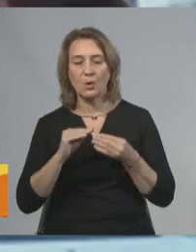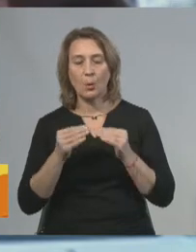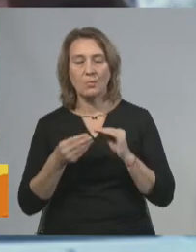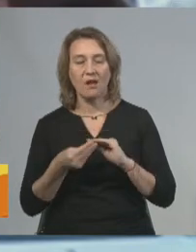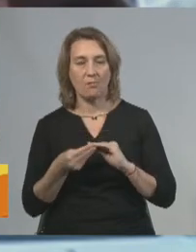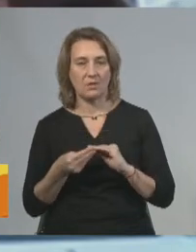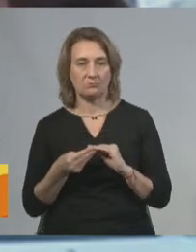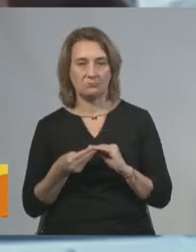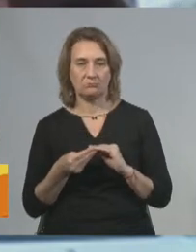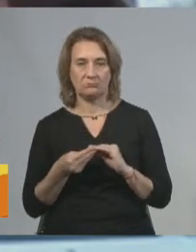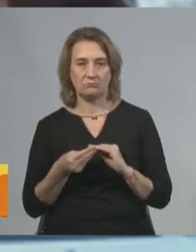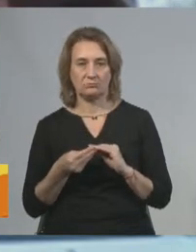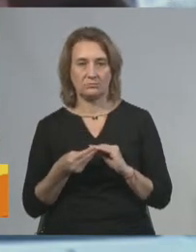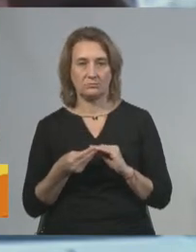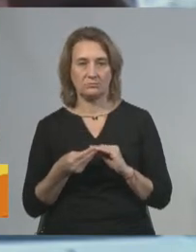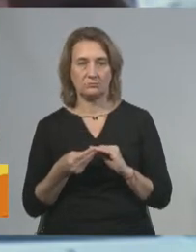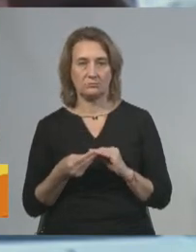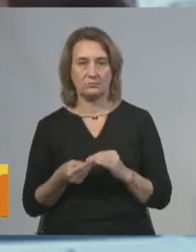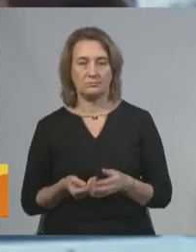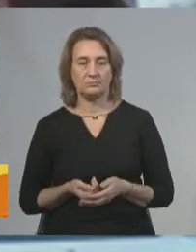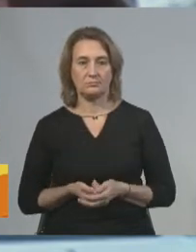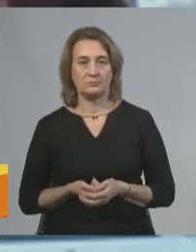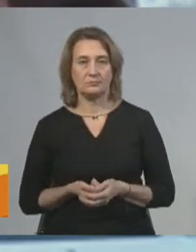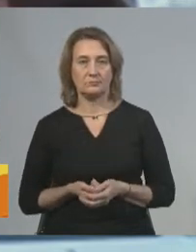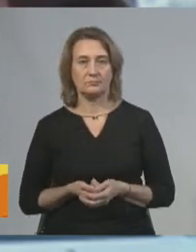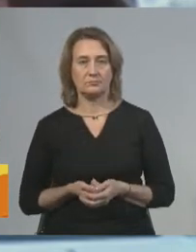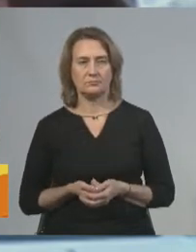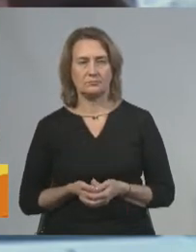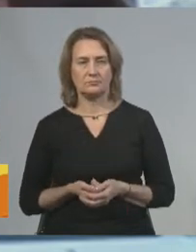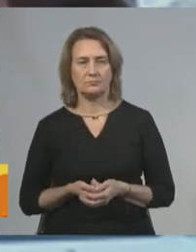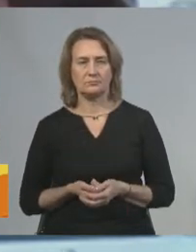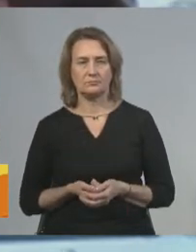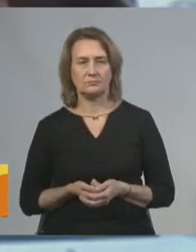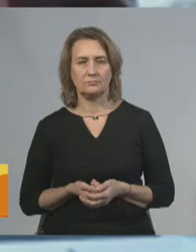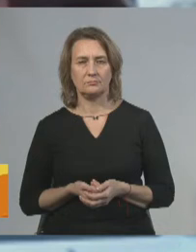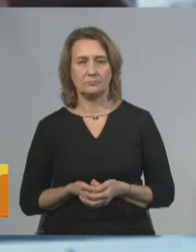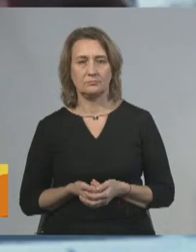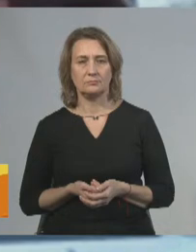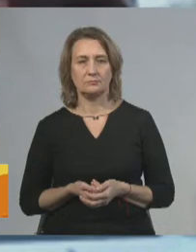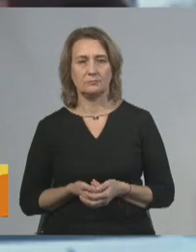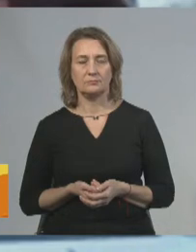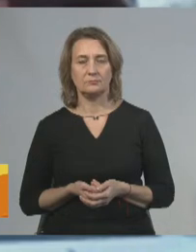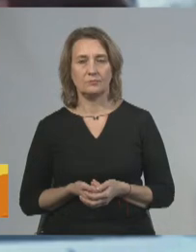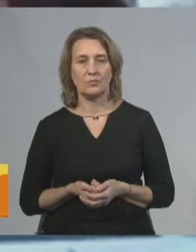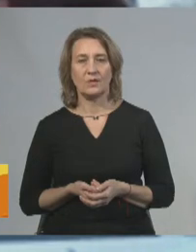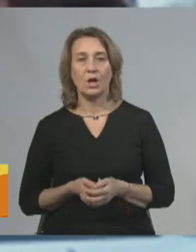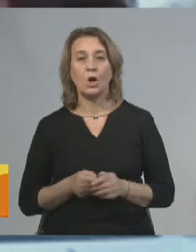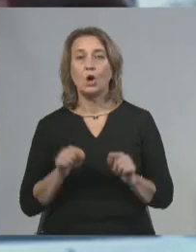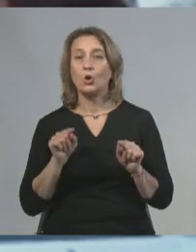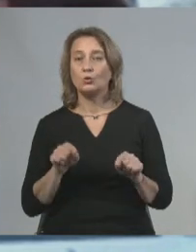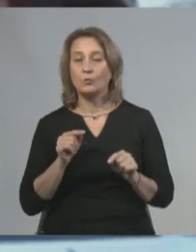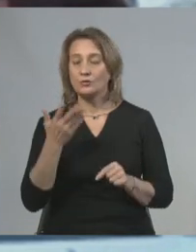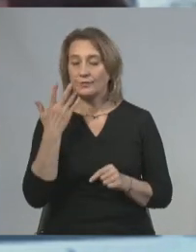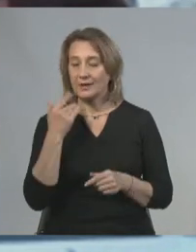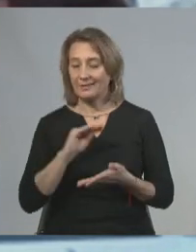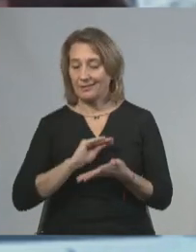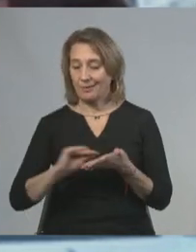carefully because if you publish a news saying a woman was raped in a police station you didn't do anything you you didn't